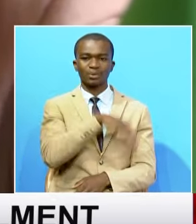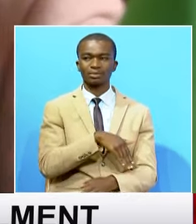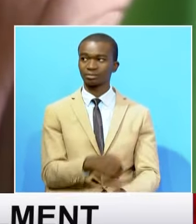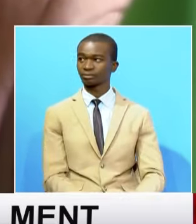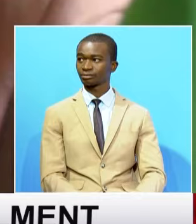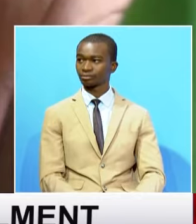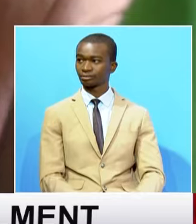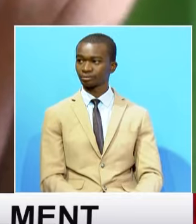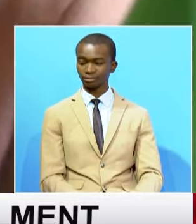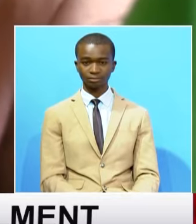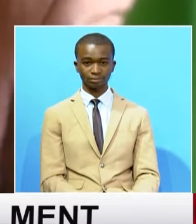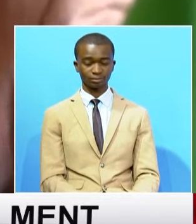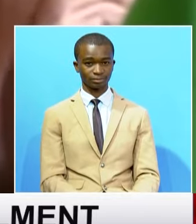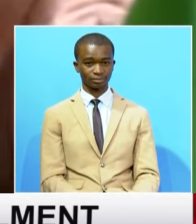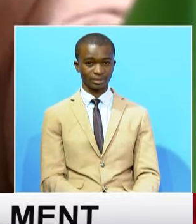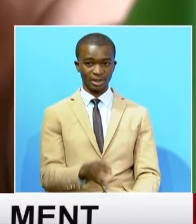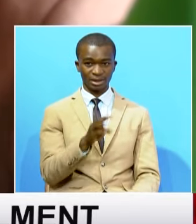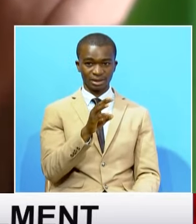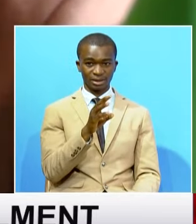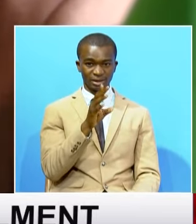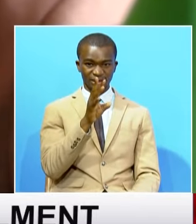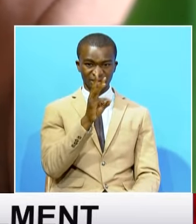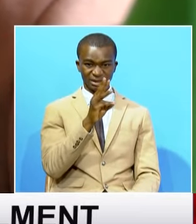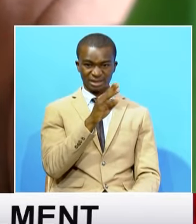2021, we had